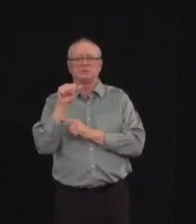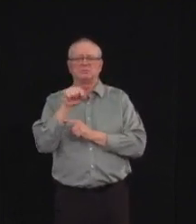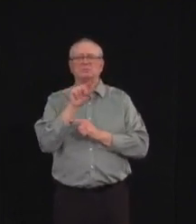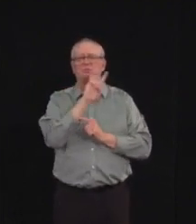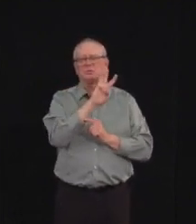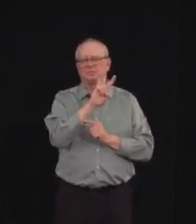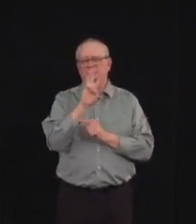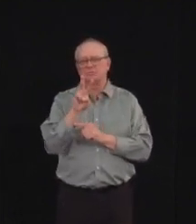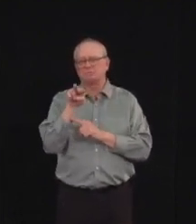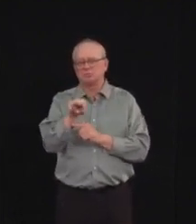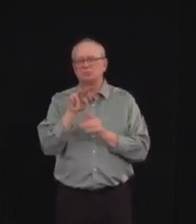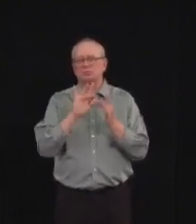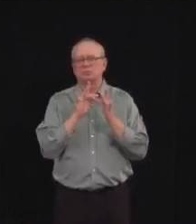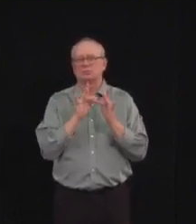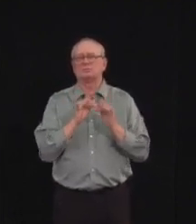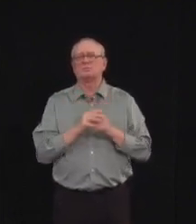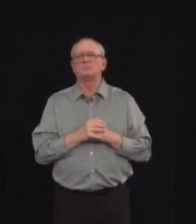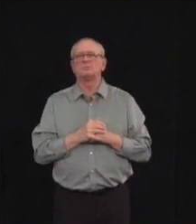COVID-19